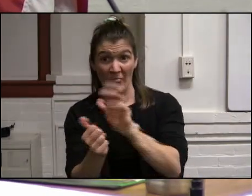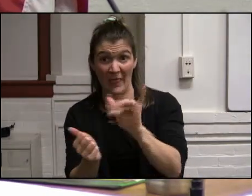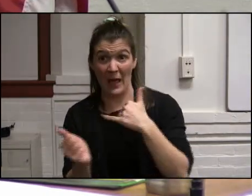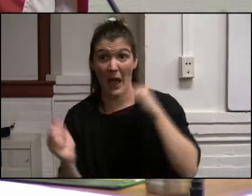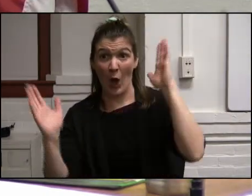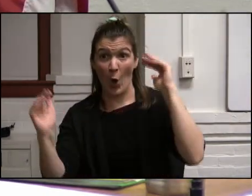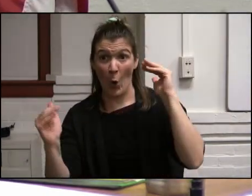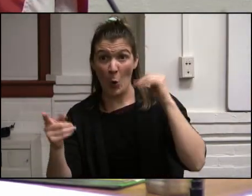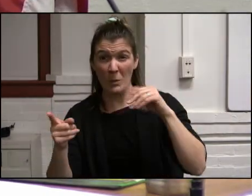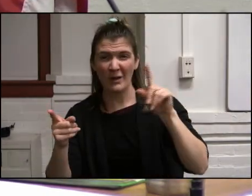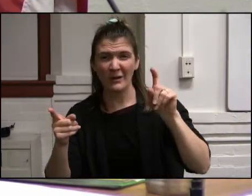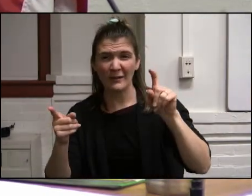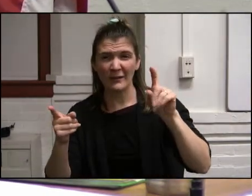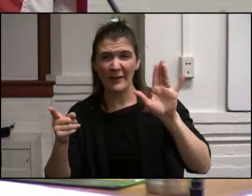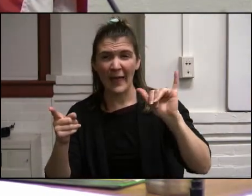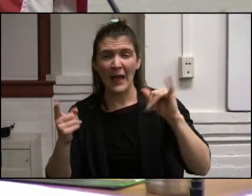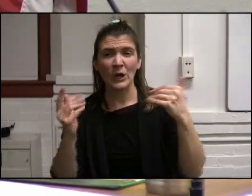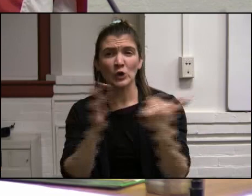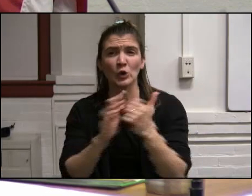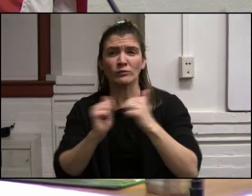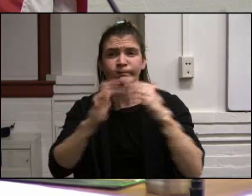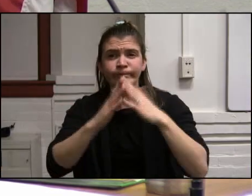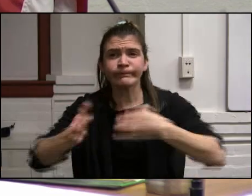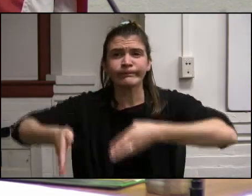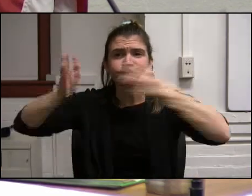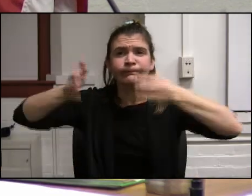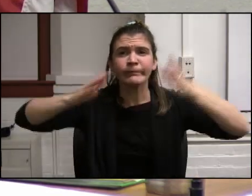you are. And one of the